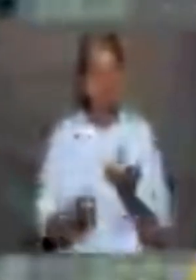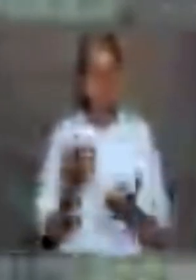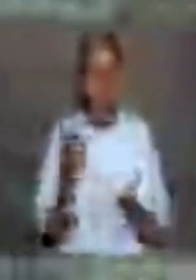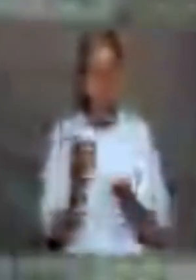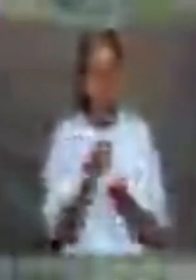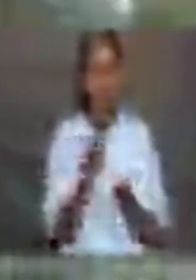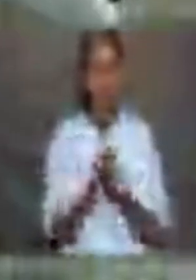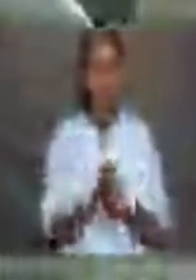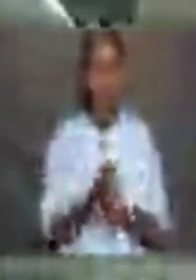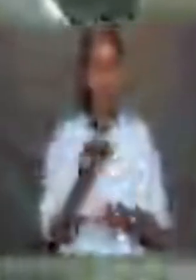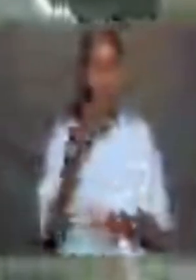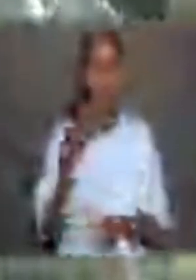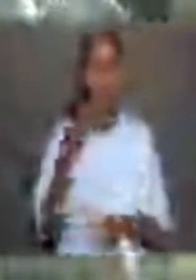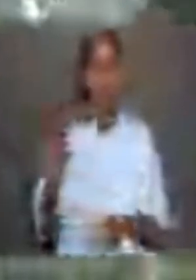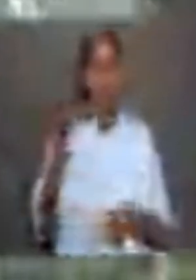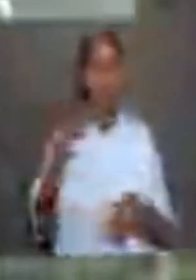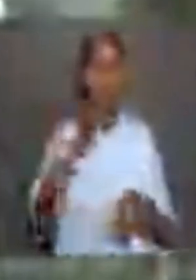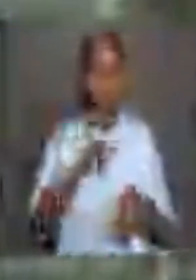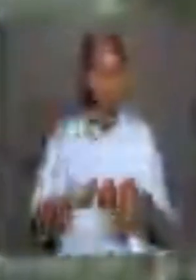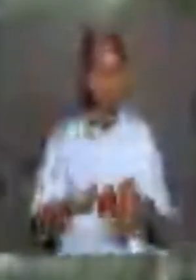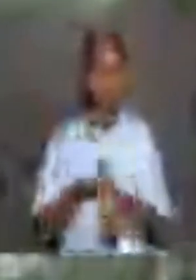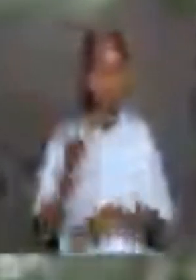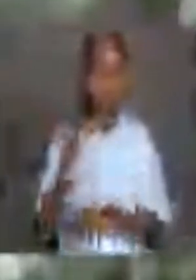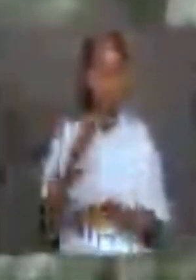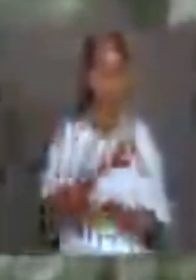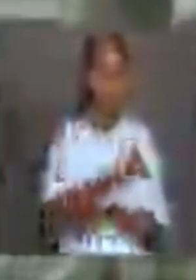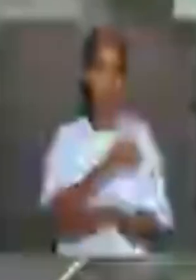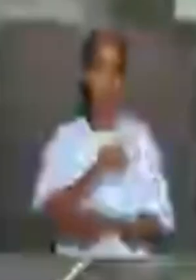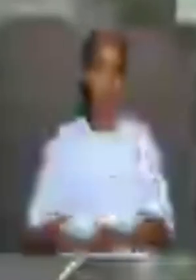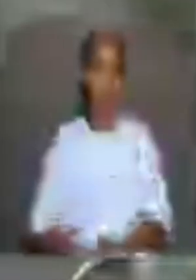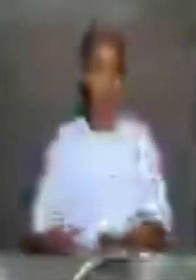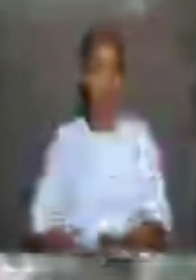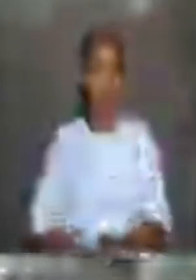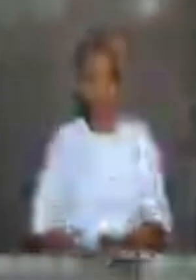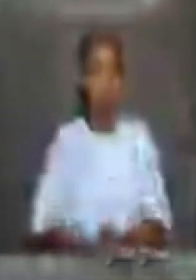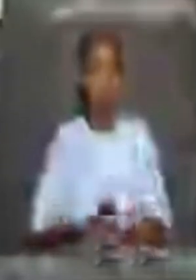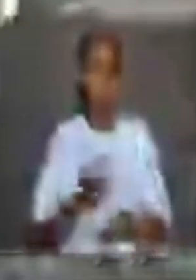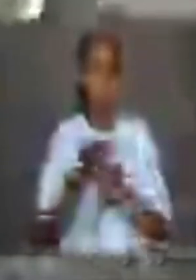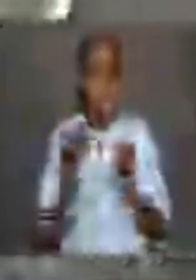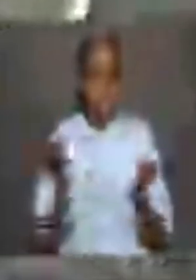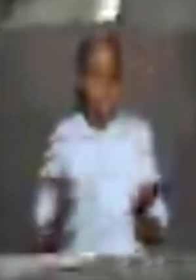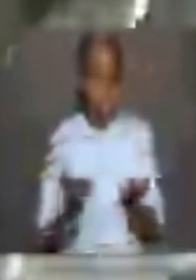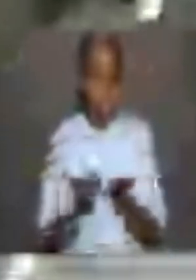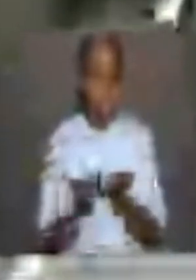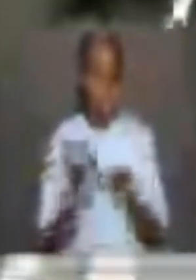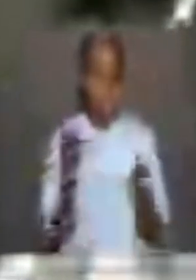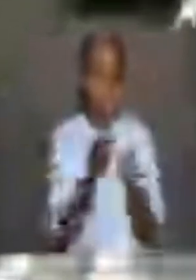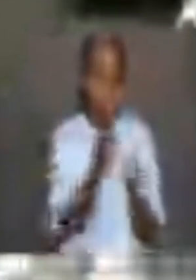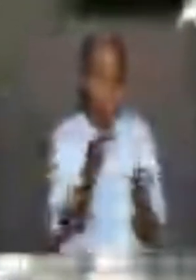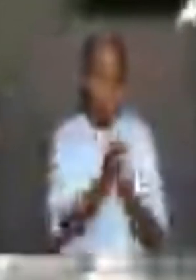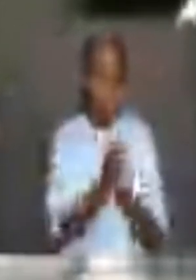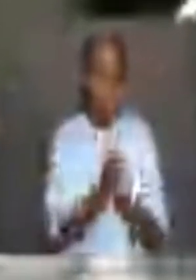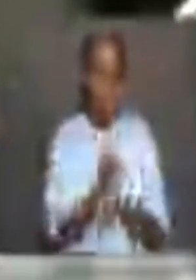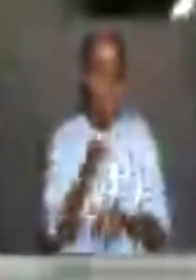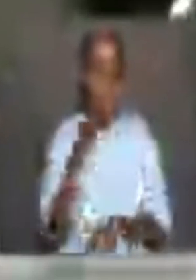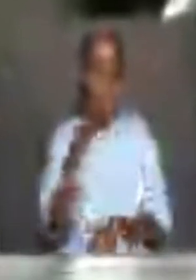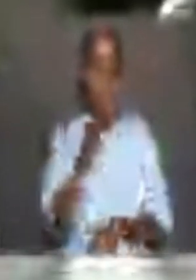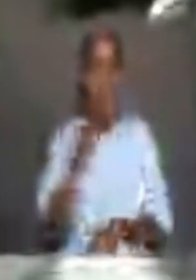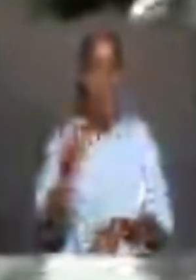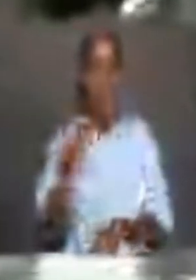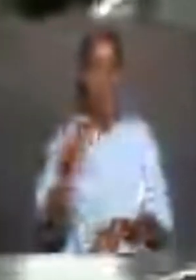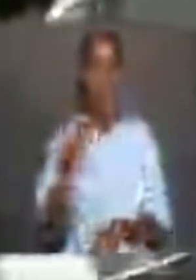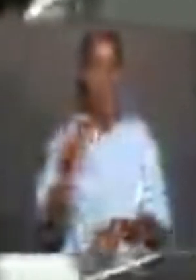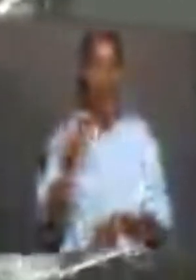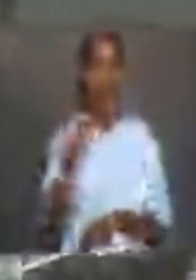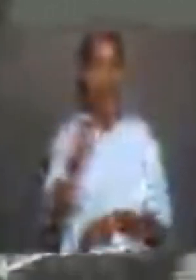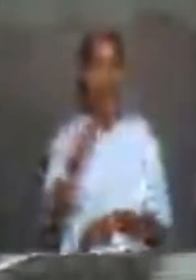operate 16 hours a day. The roaster can operate 24